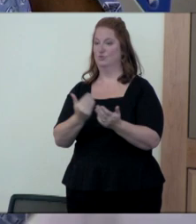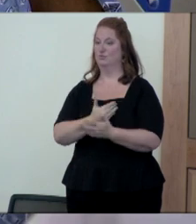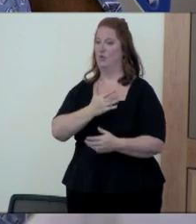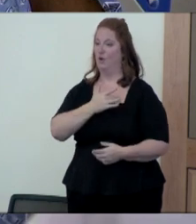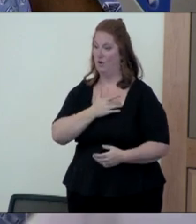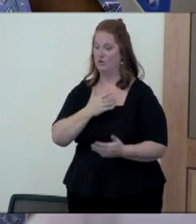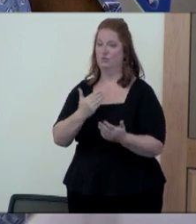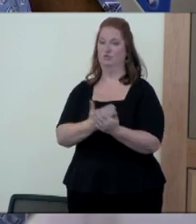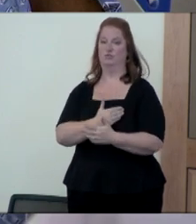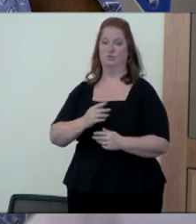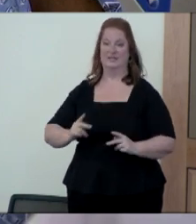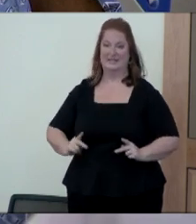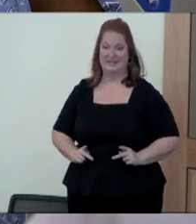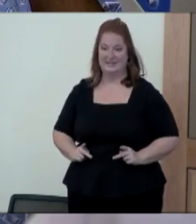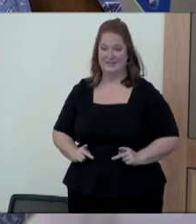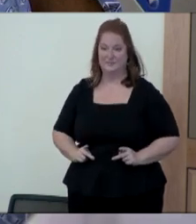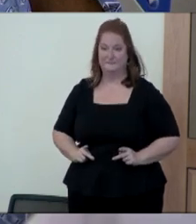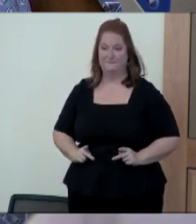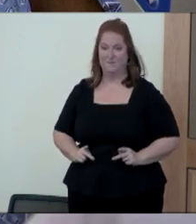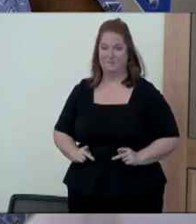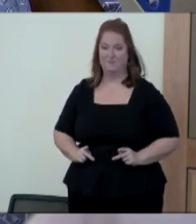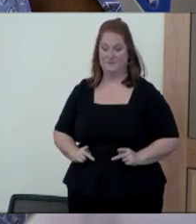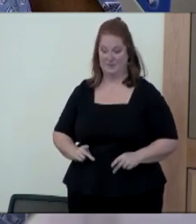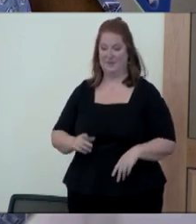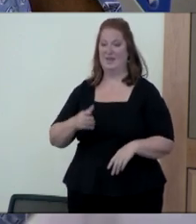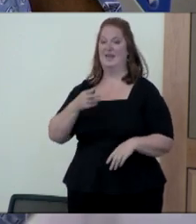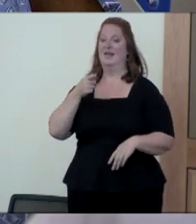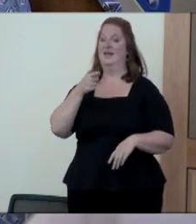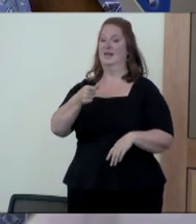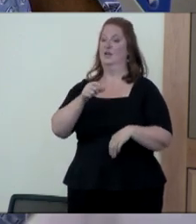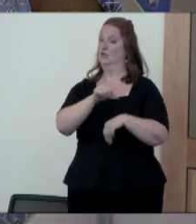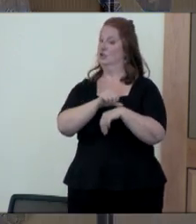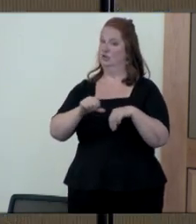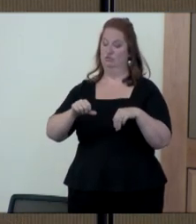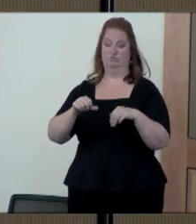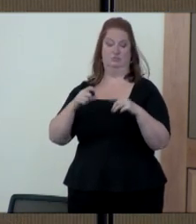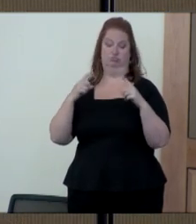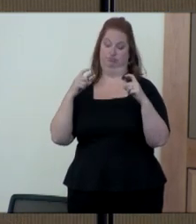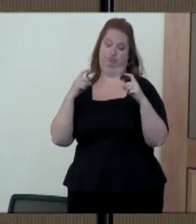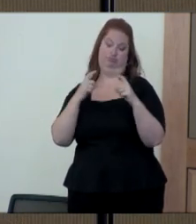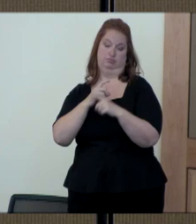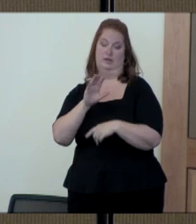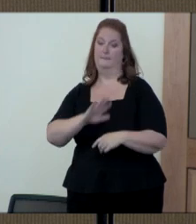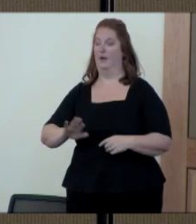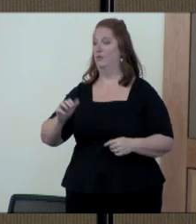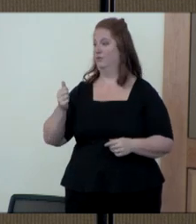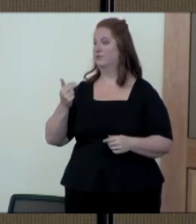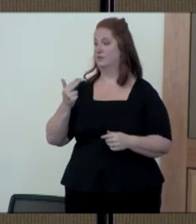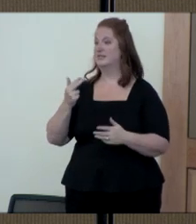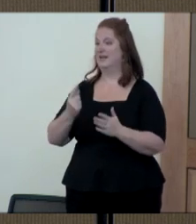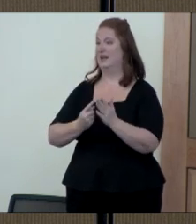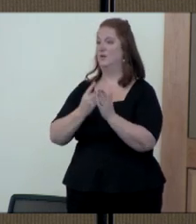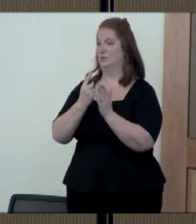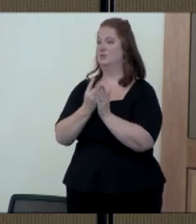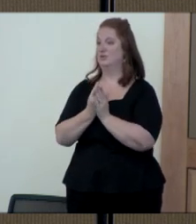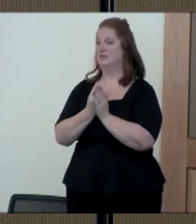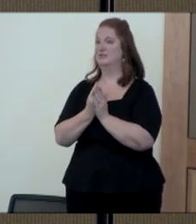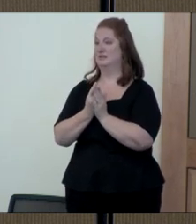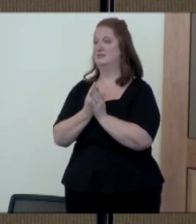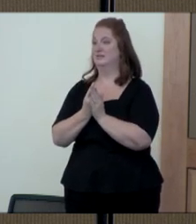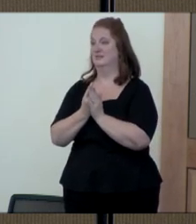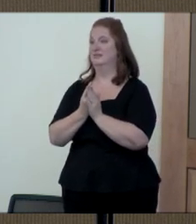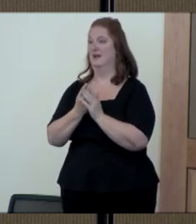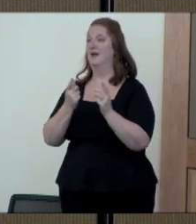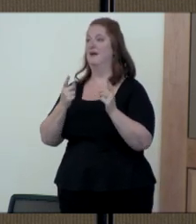kidney in an intricate process and procedure that was about 13 hours. But that